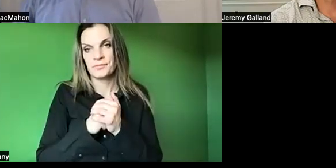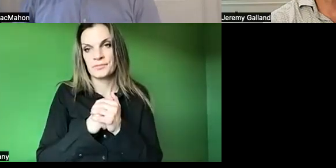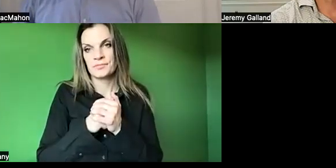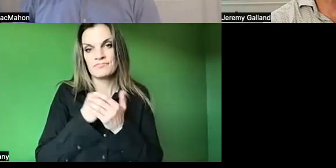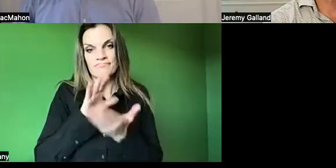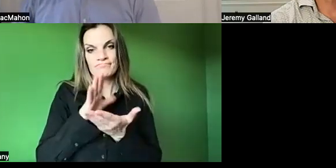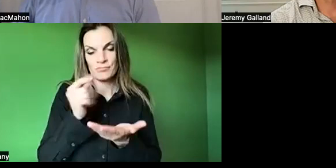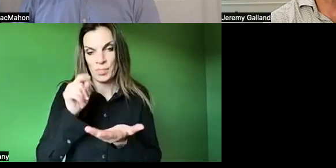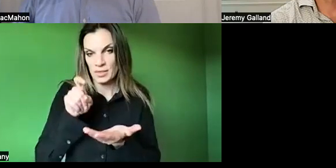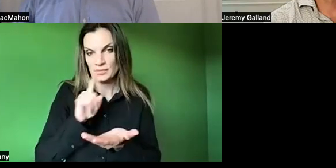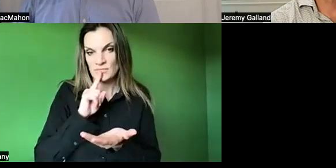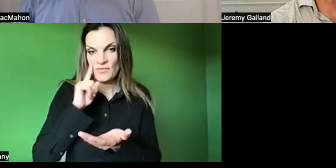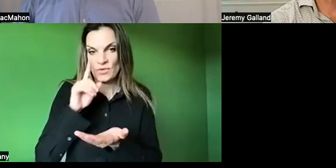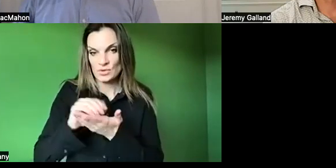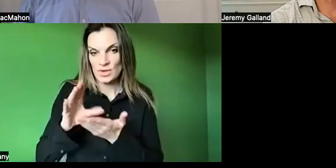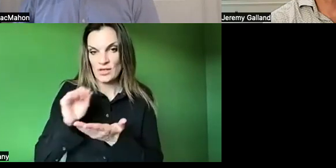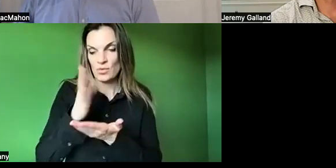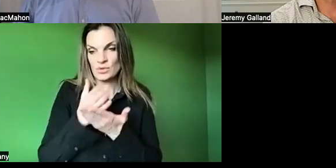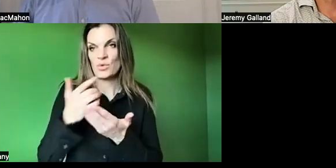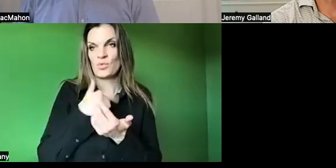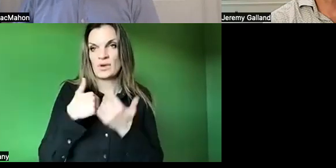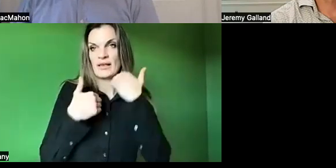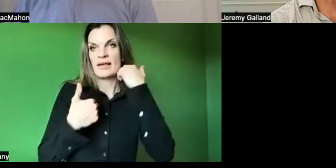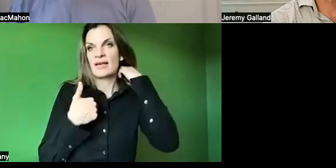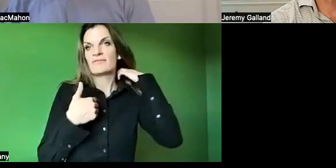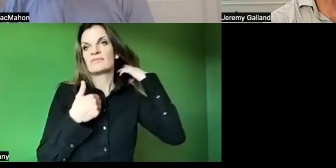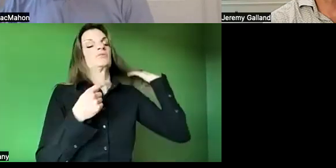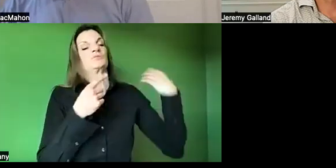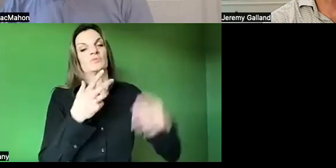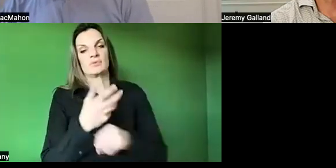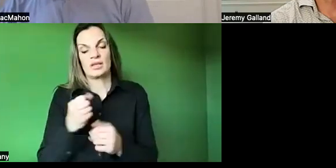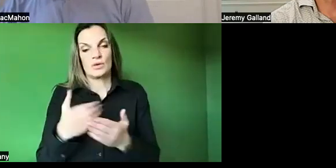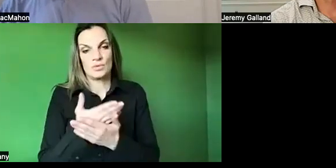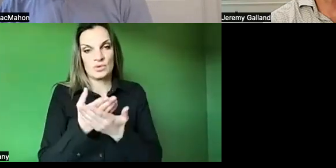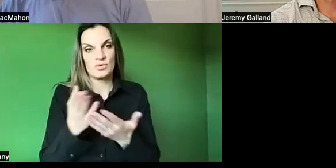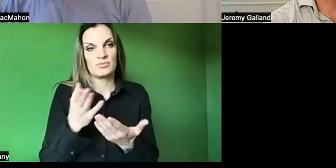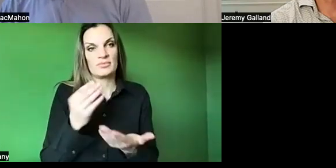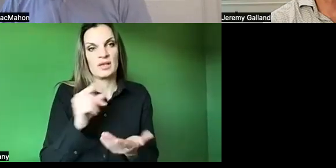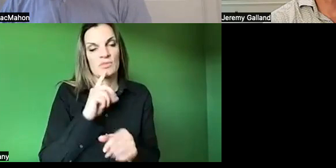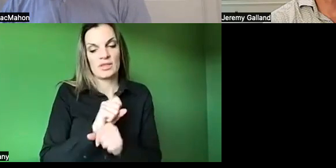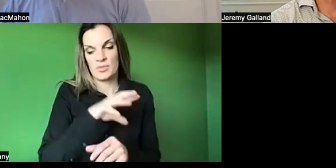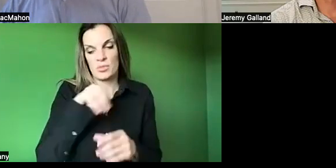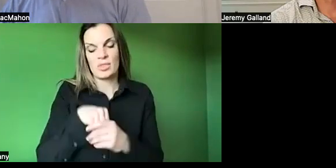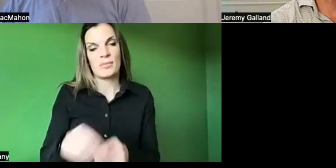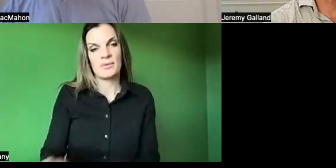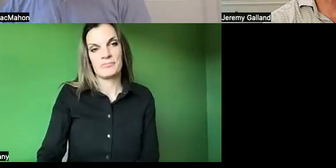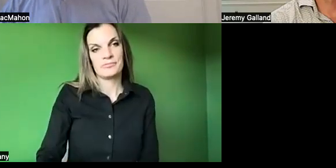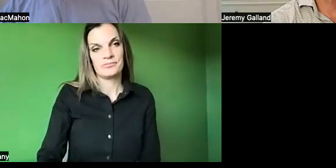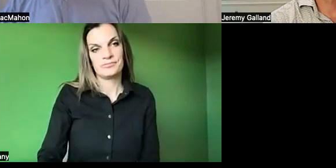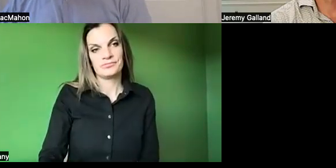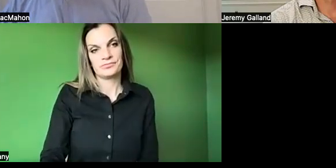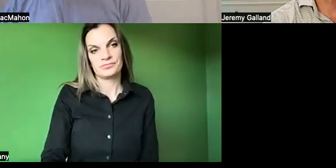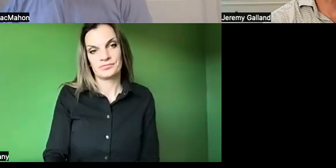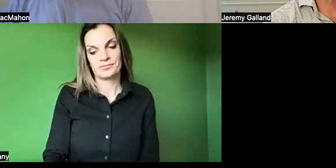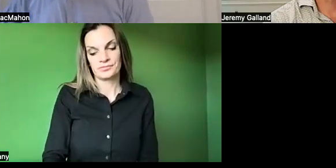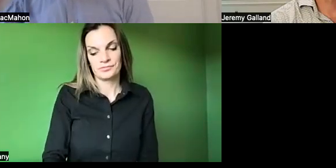address the needs of students and use the resources we have and continue to get new resources and bring them in. But that's where we